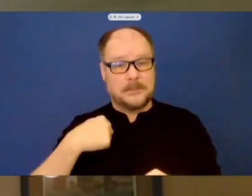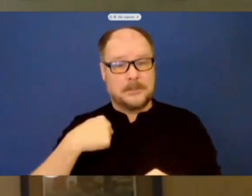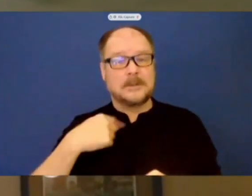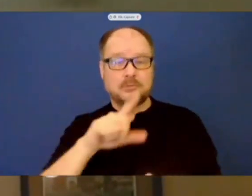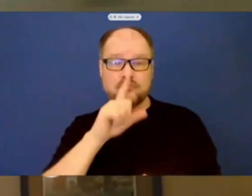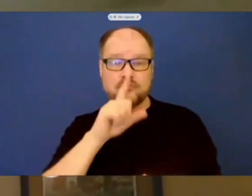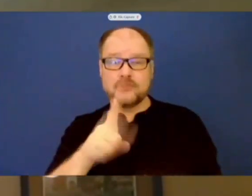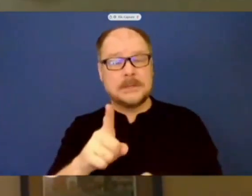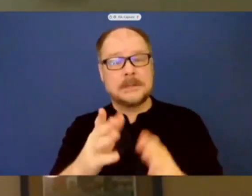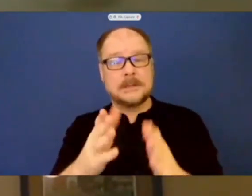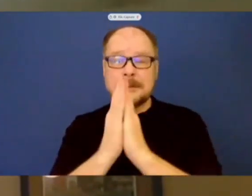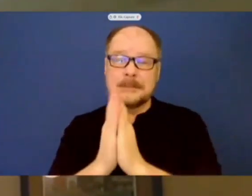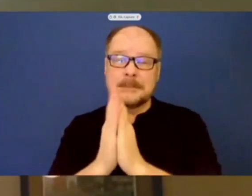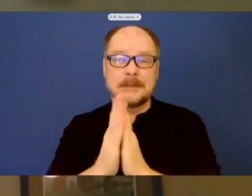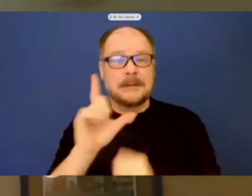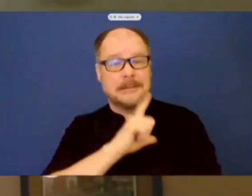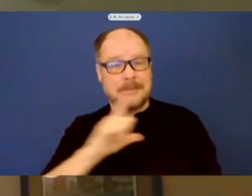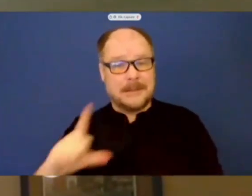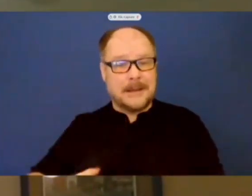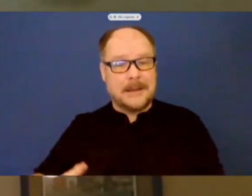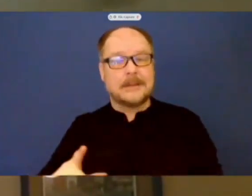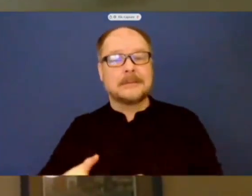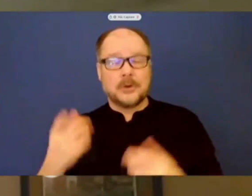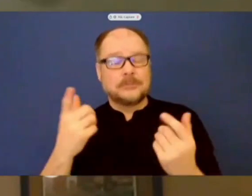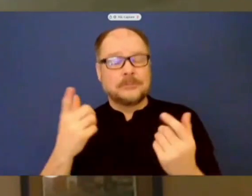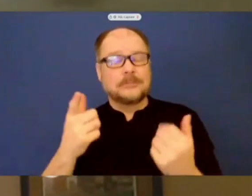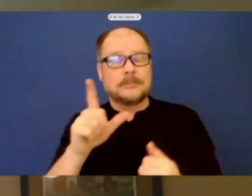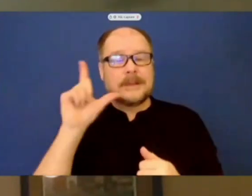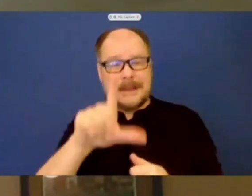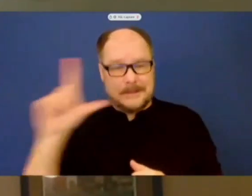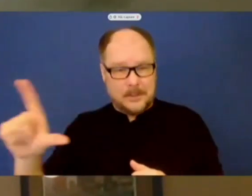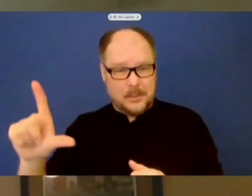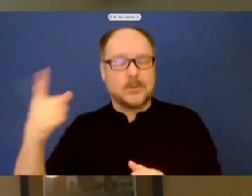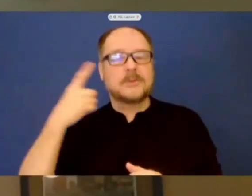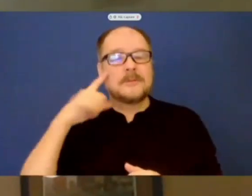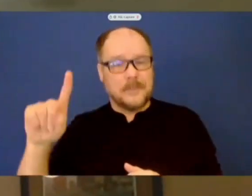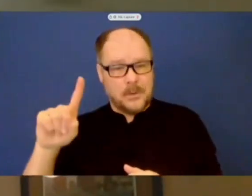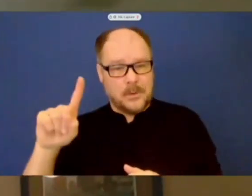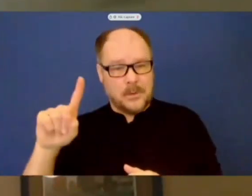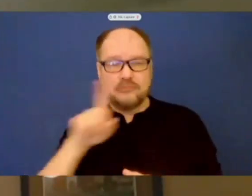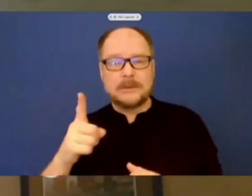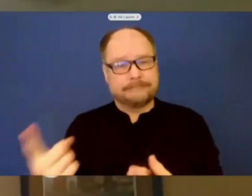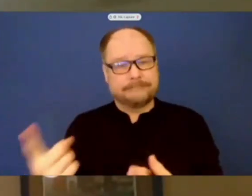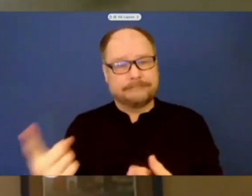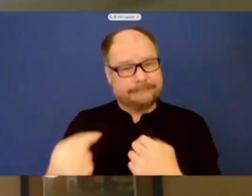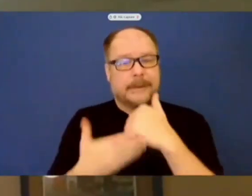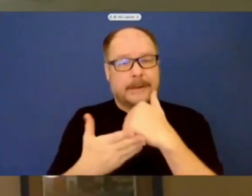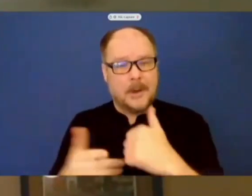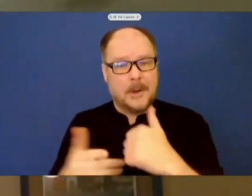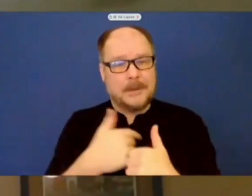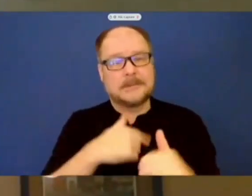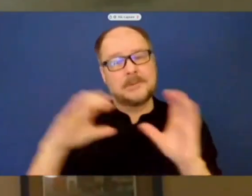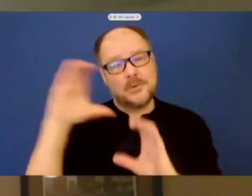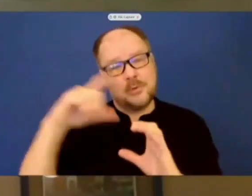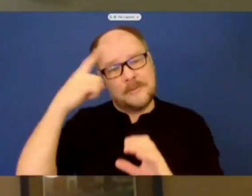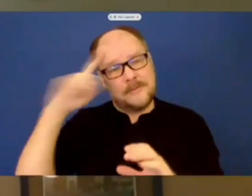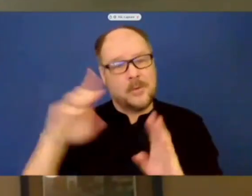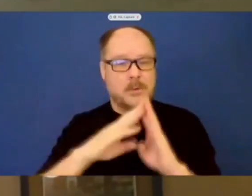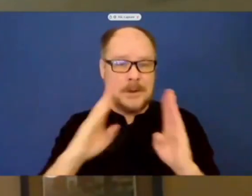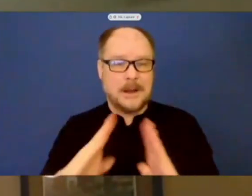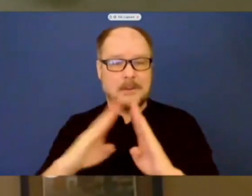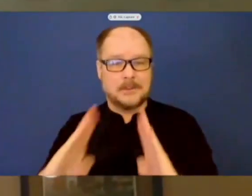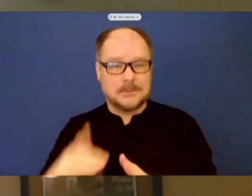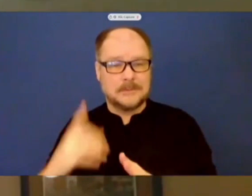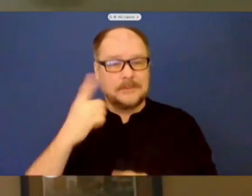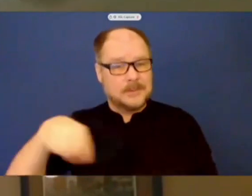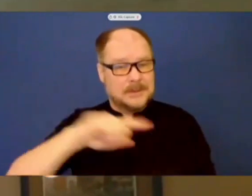to our landlords in the community to really step up and come forward and really help us find housing opportunities for these folks who have been living in